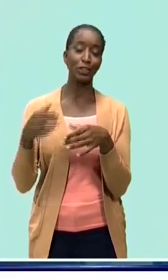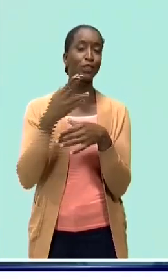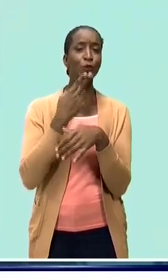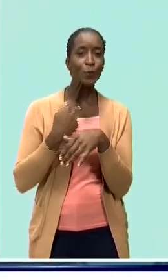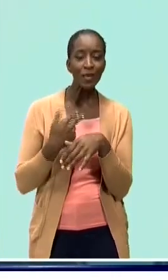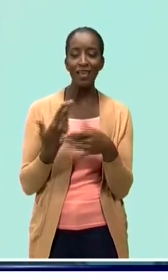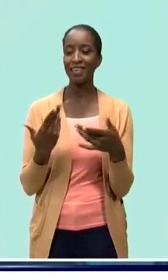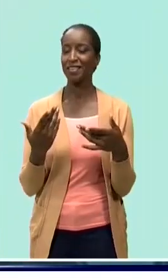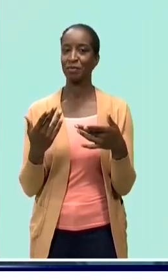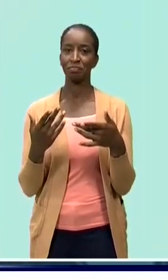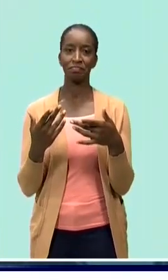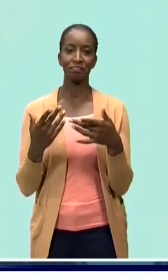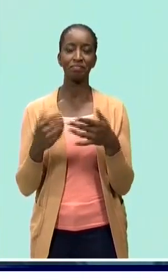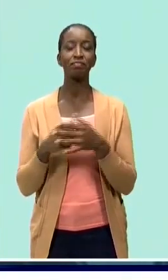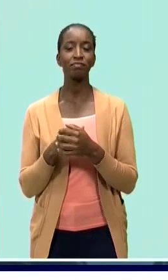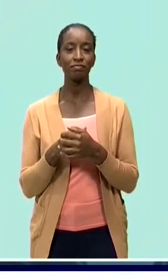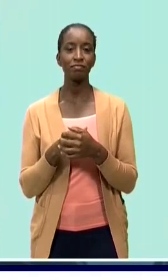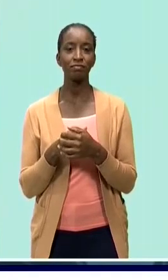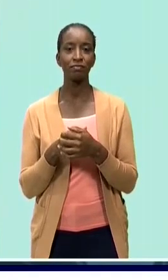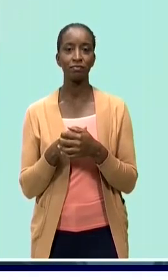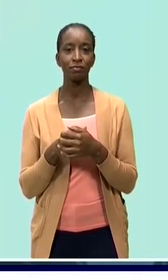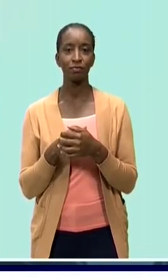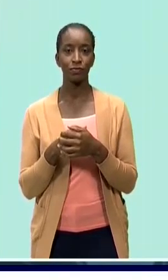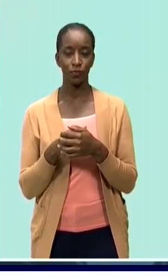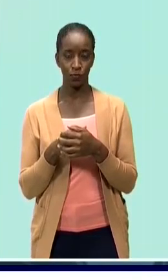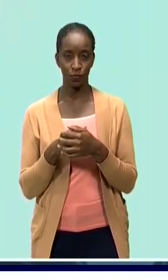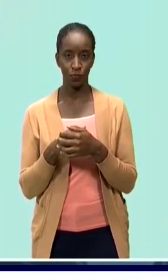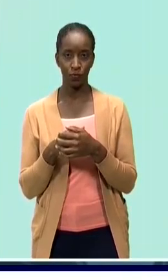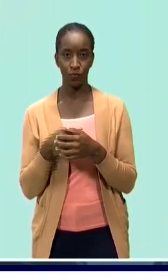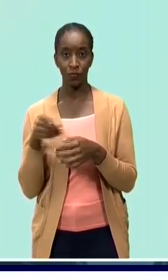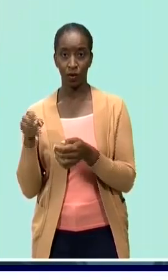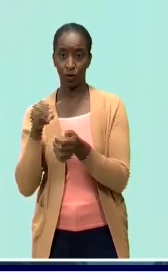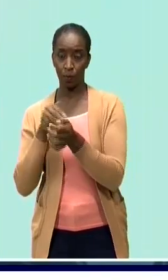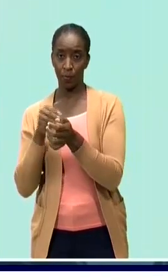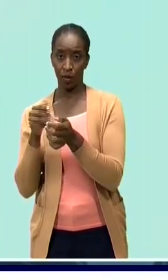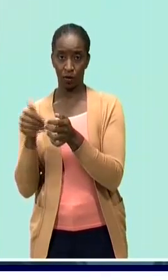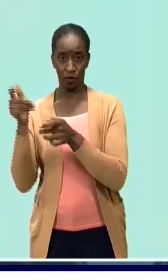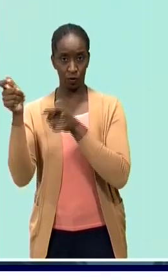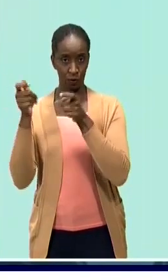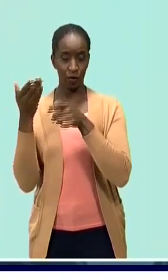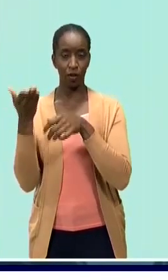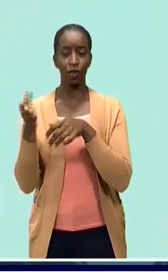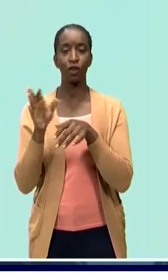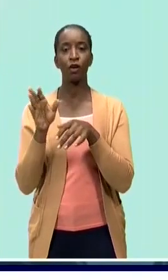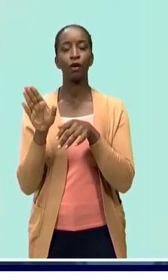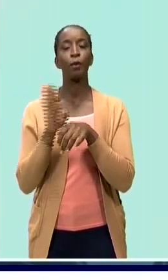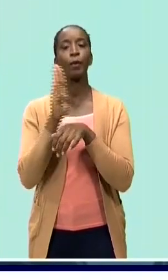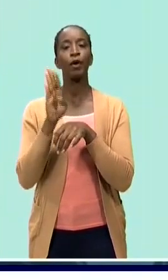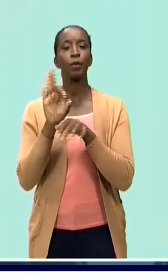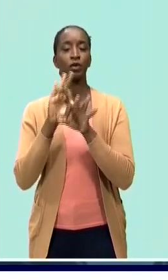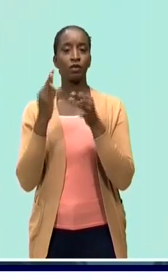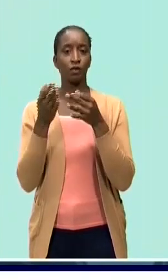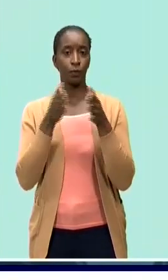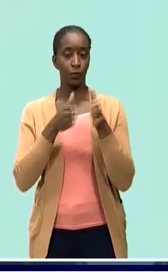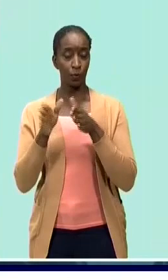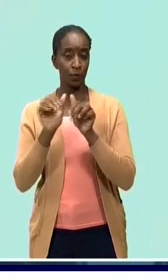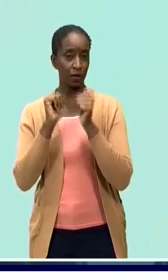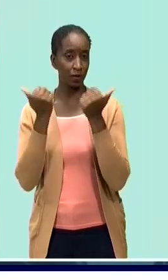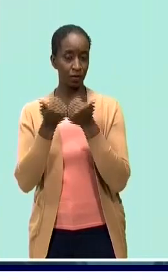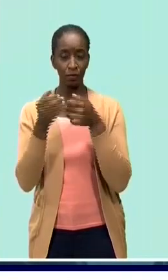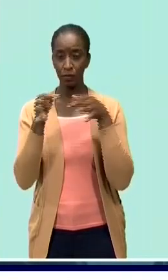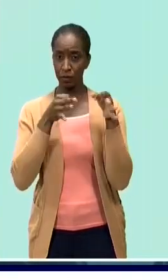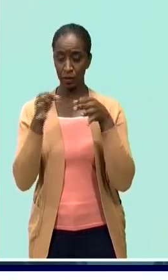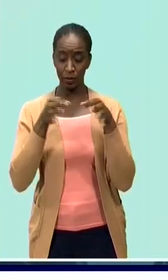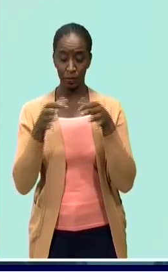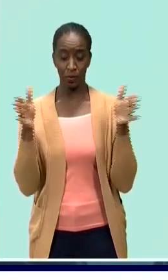drinks. A medical director of clinical services at the Barbados Family Planning Association, Dr. Rashida Daisy, says the most grueling part of